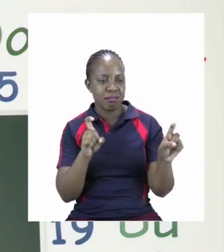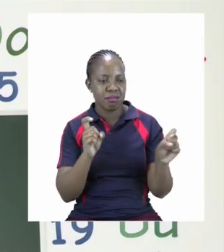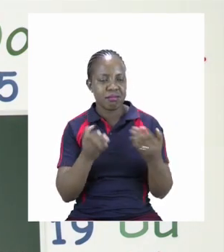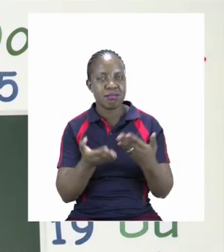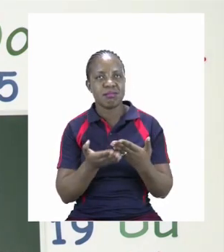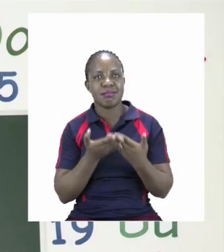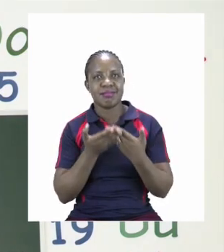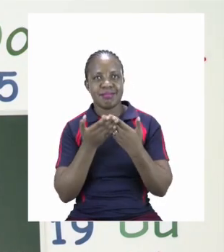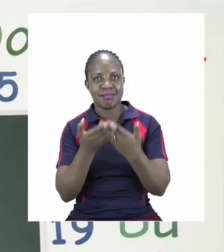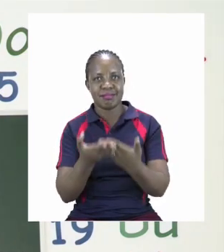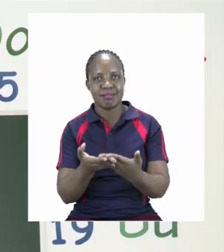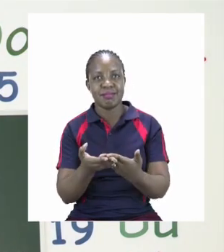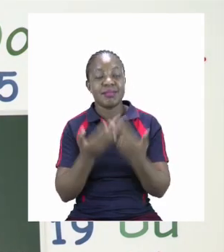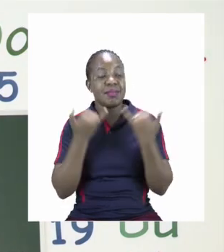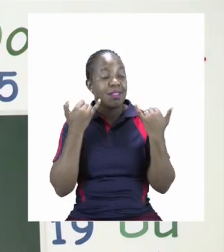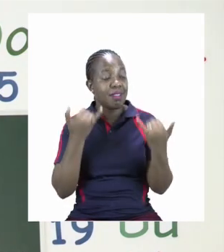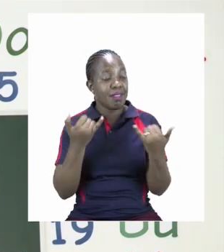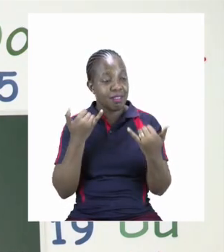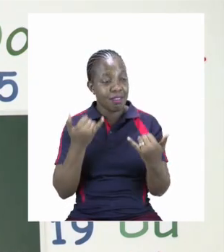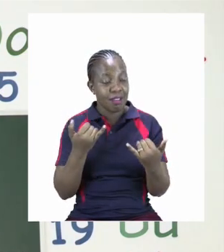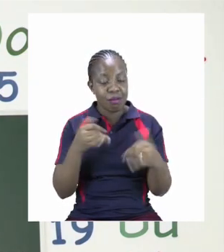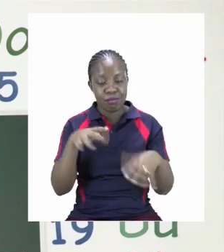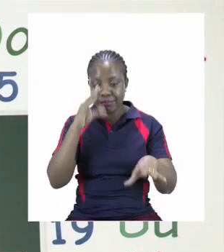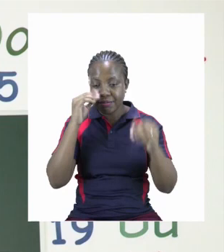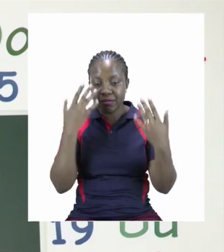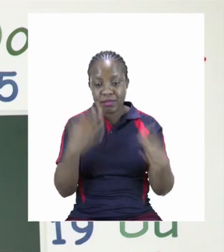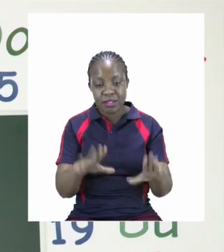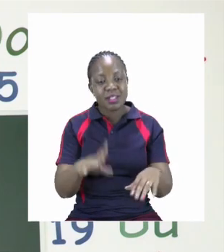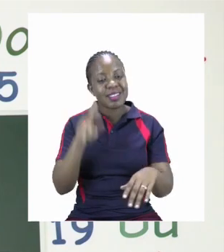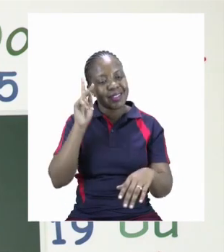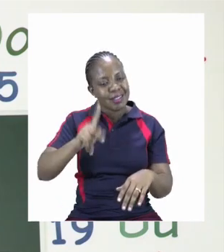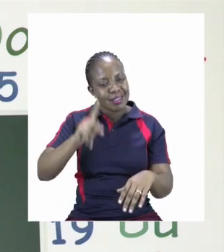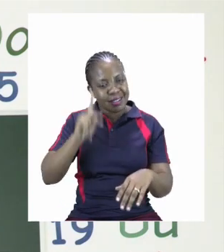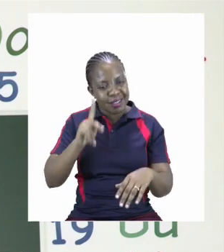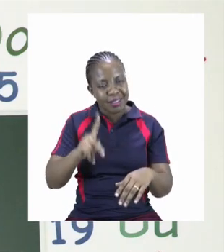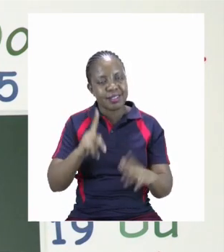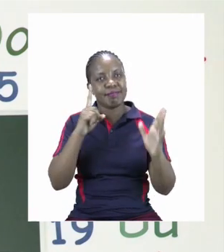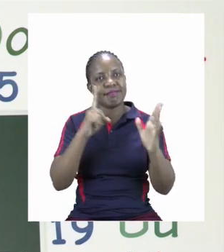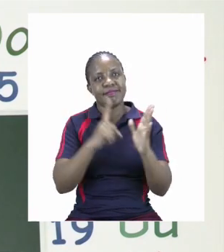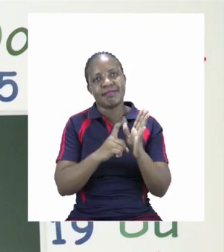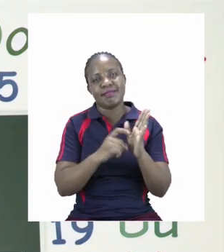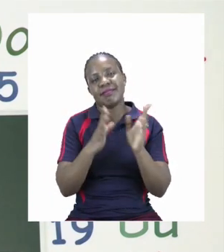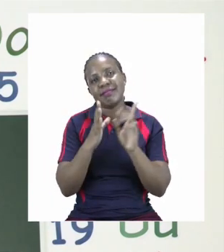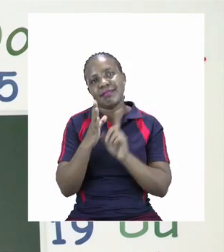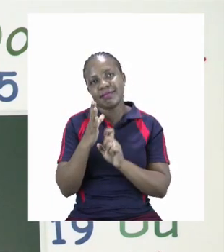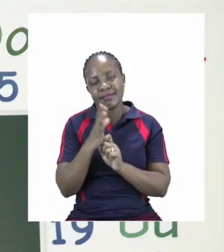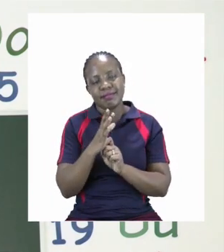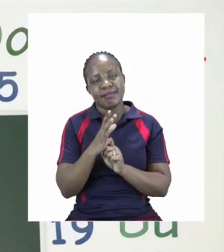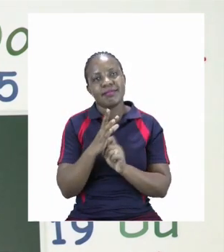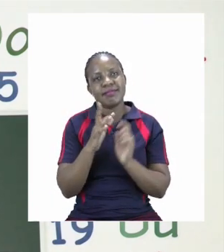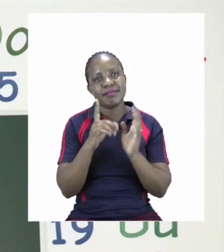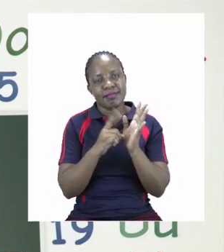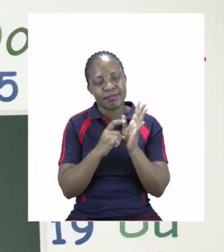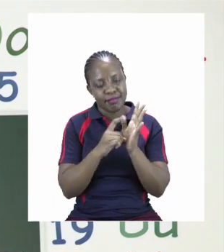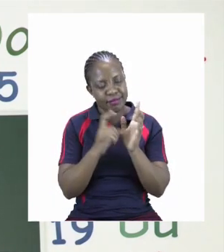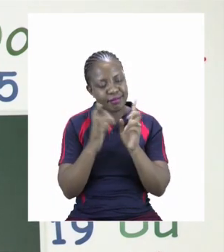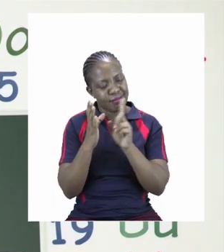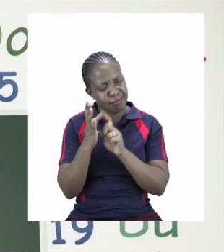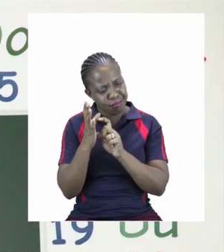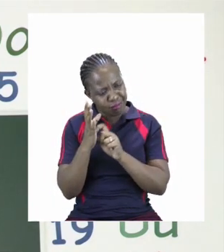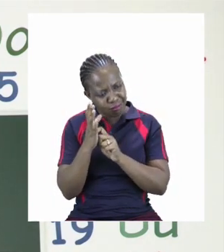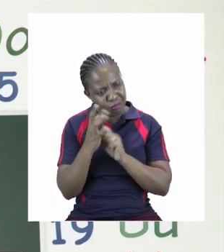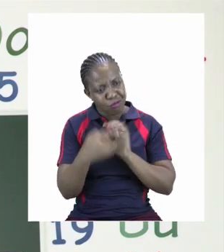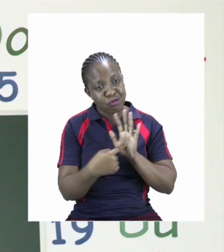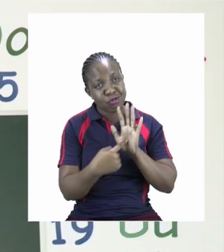lesson, it's time to sanitize. Remember, when you're sanitizing, you are showing the